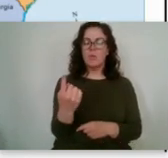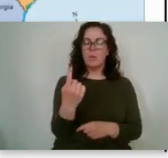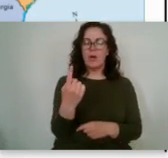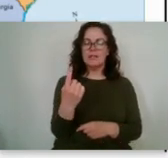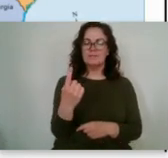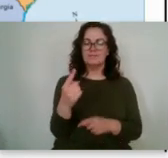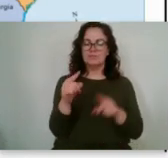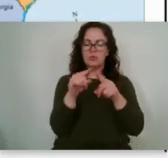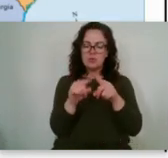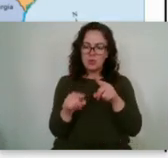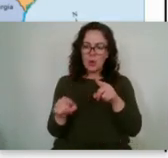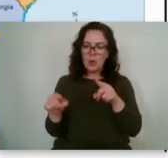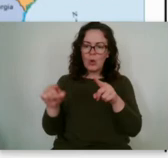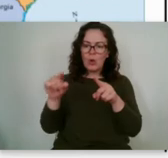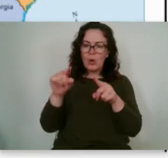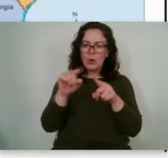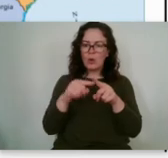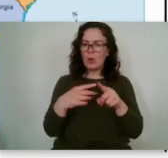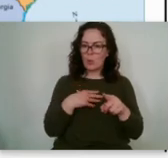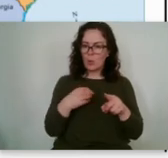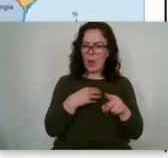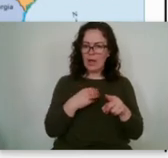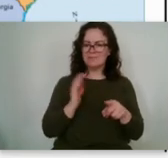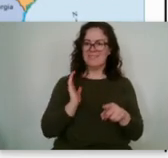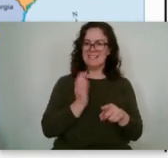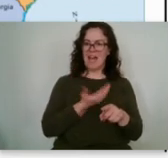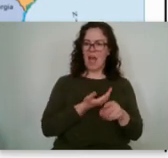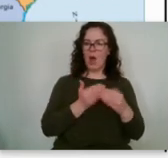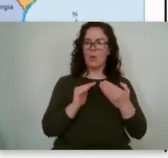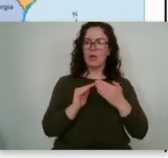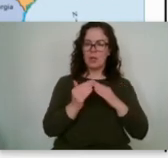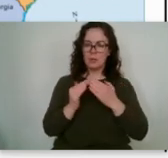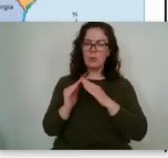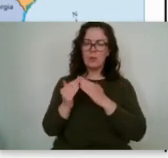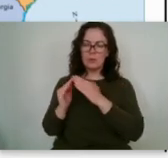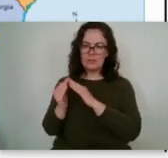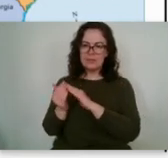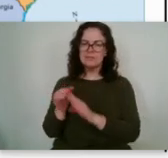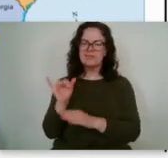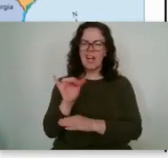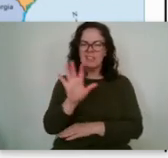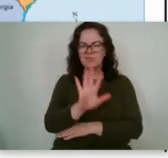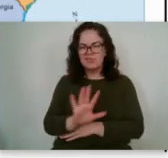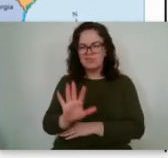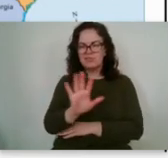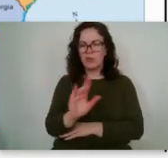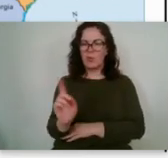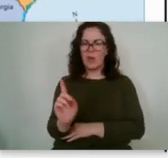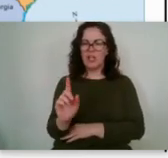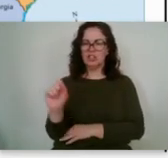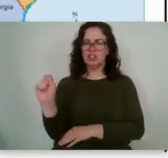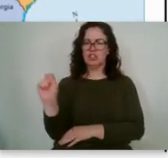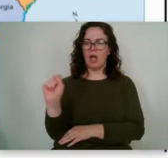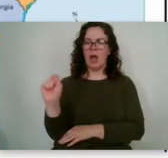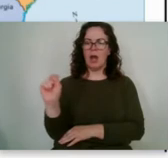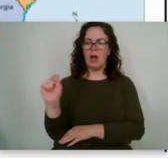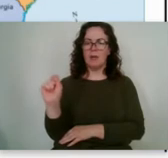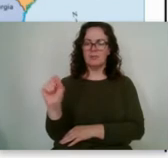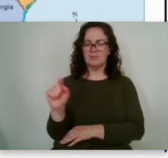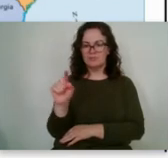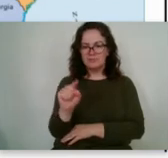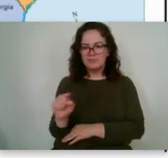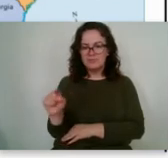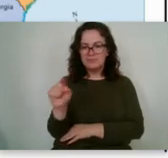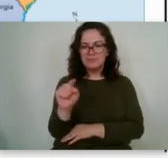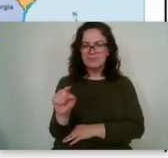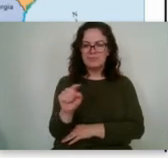community is represented by this little white circle. So there's the white circle. That's about where our community of Schaumburg is,